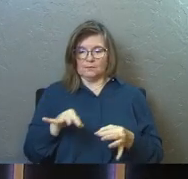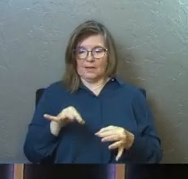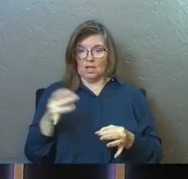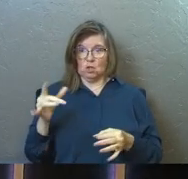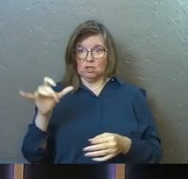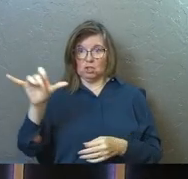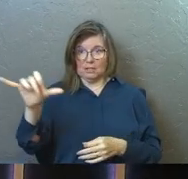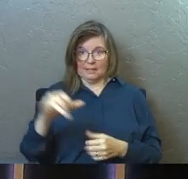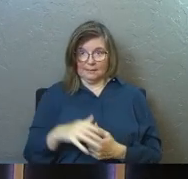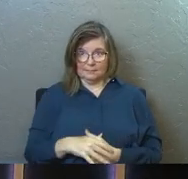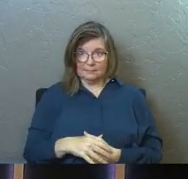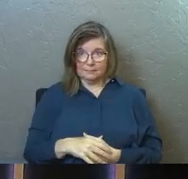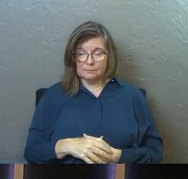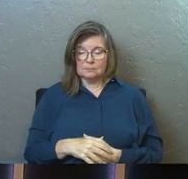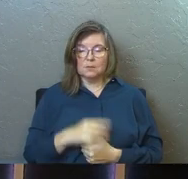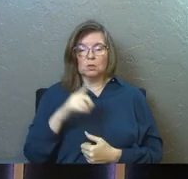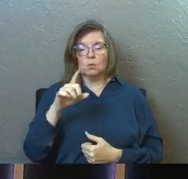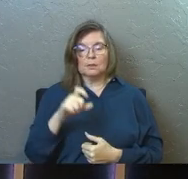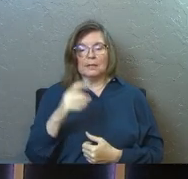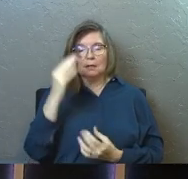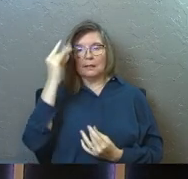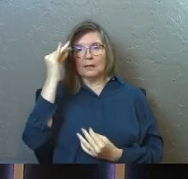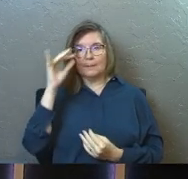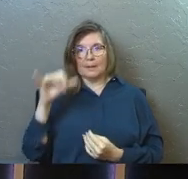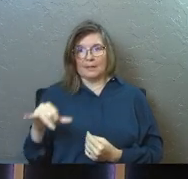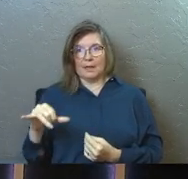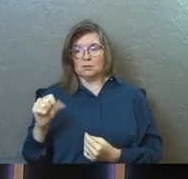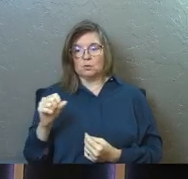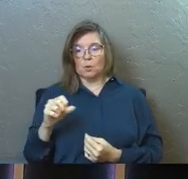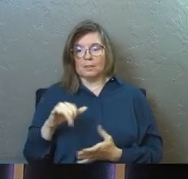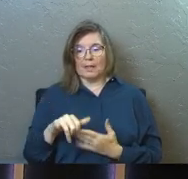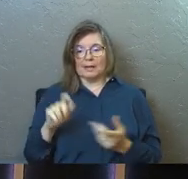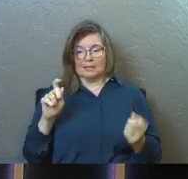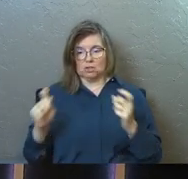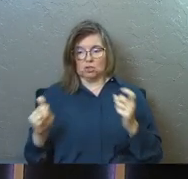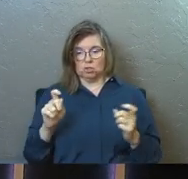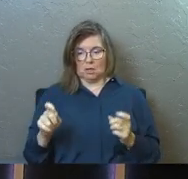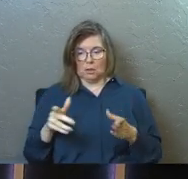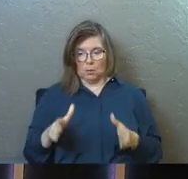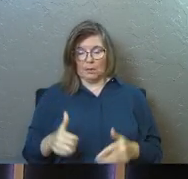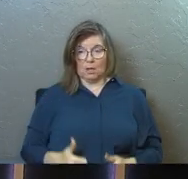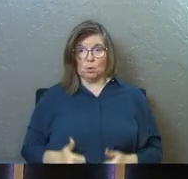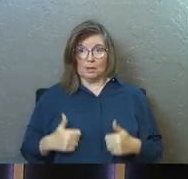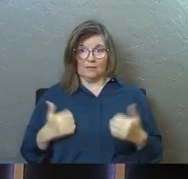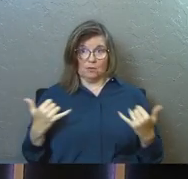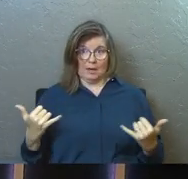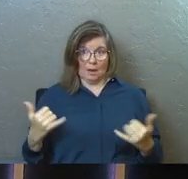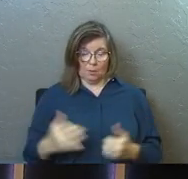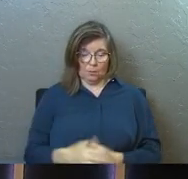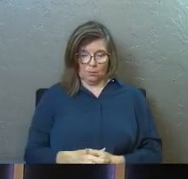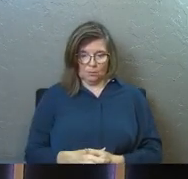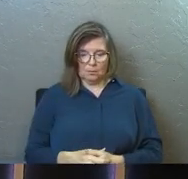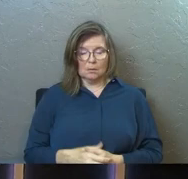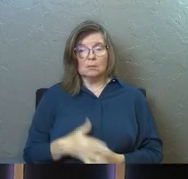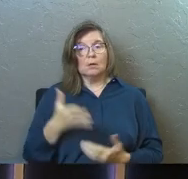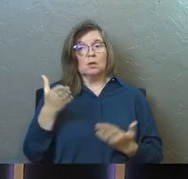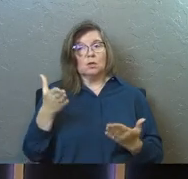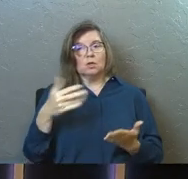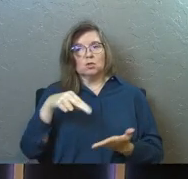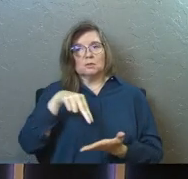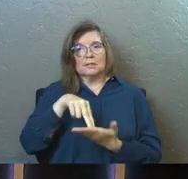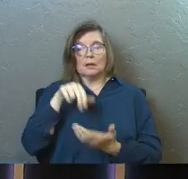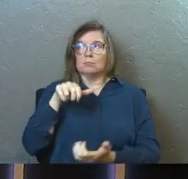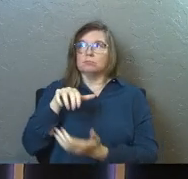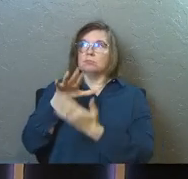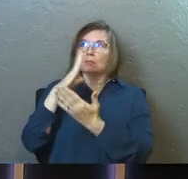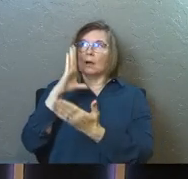define your eternity. And you need to think about that so that it adjusts the way that you live right now. But there you are and you're